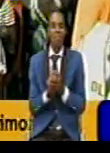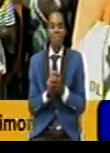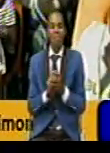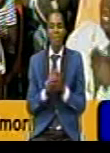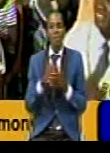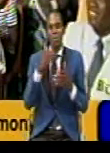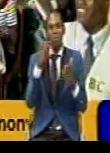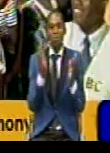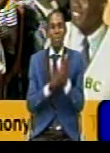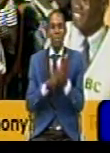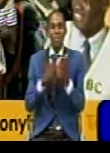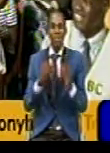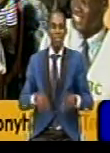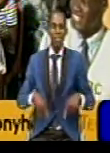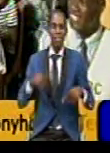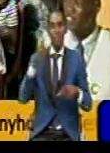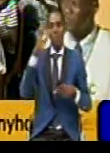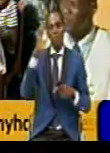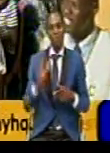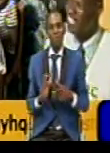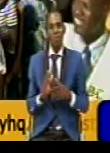Praise the Lord!